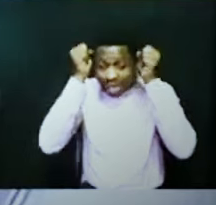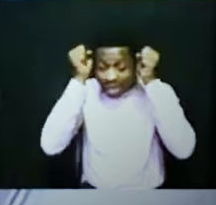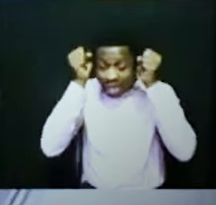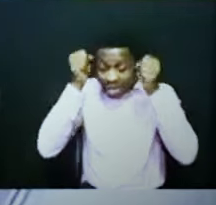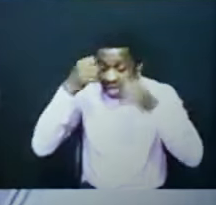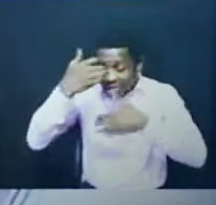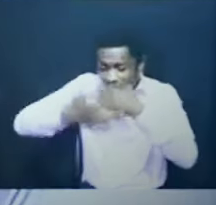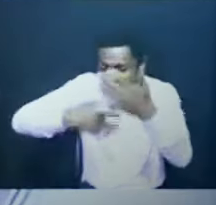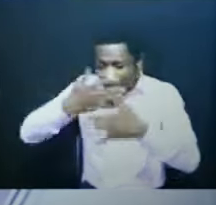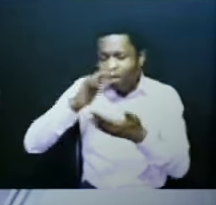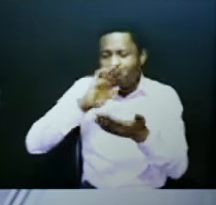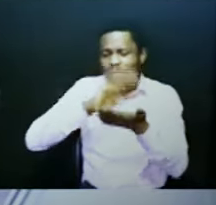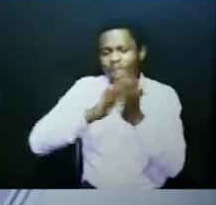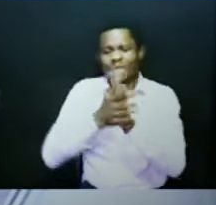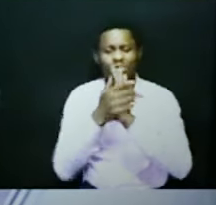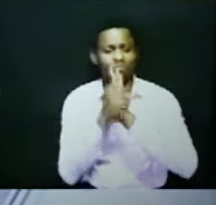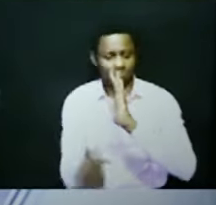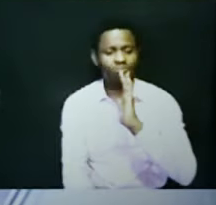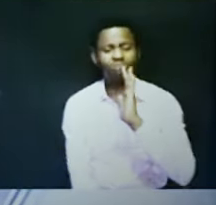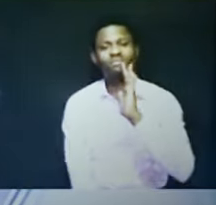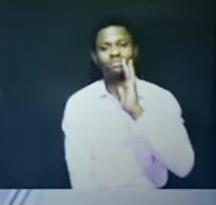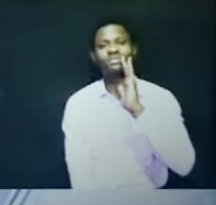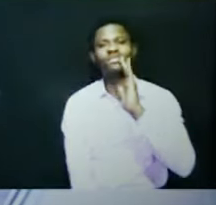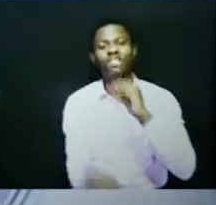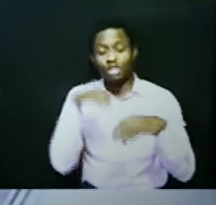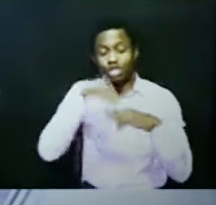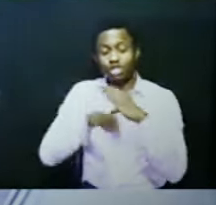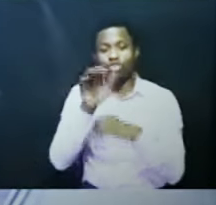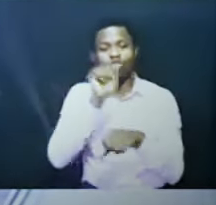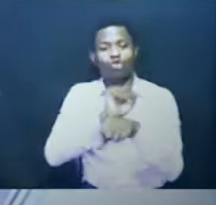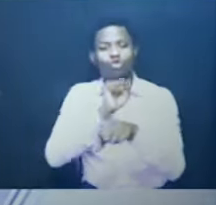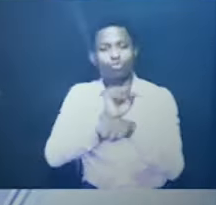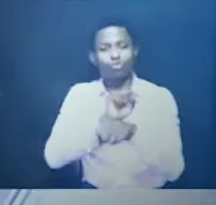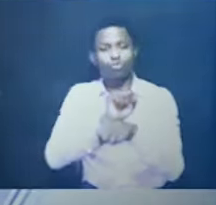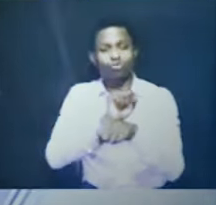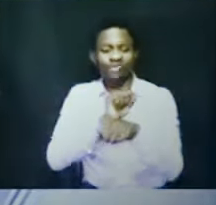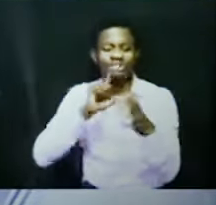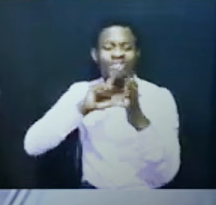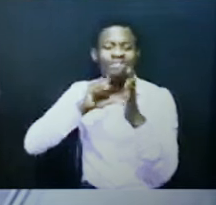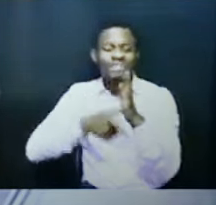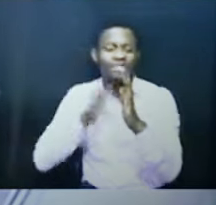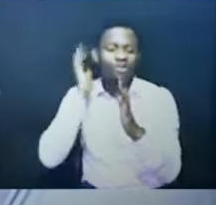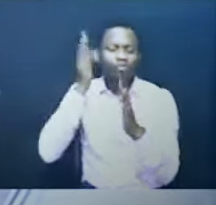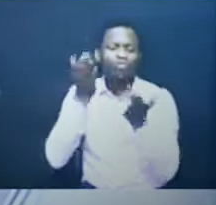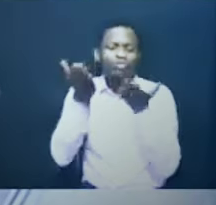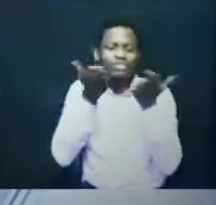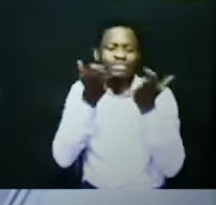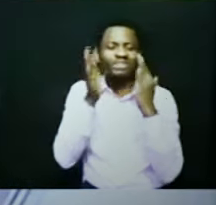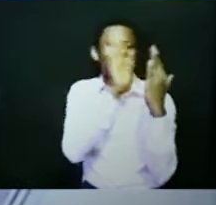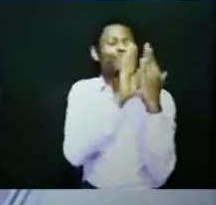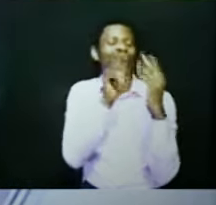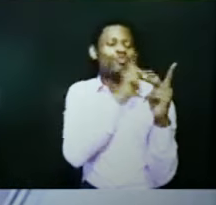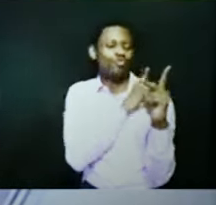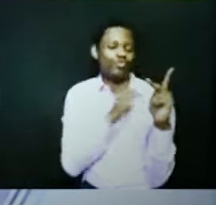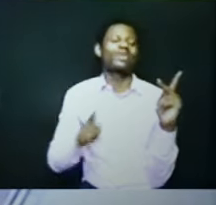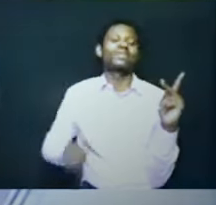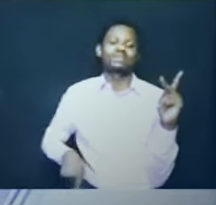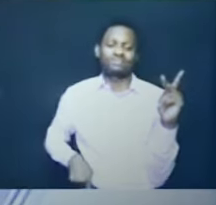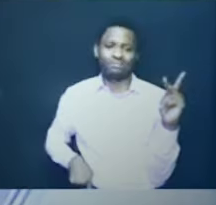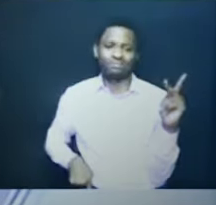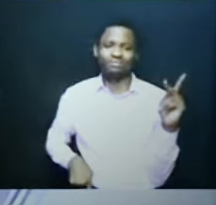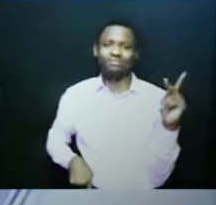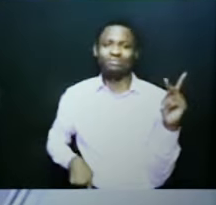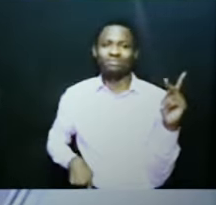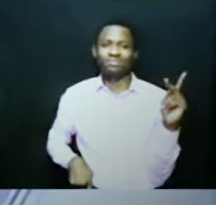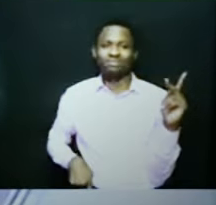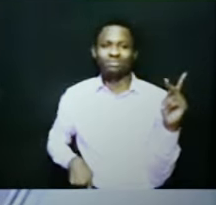see a idea. We bet you have been a woman. Now, in your work, Wajumem, then you will serve before kings. Now, we jina ahim for him.